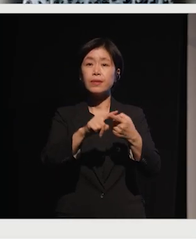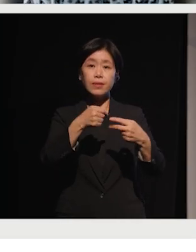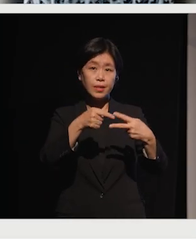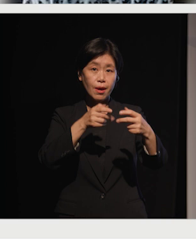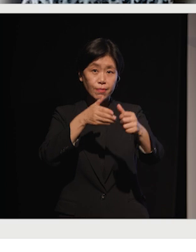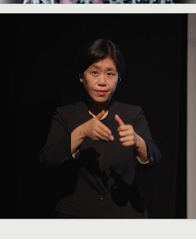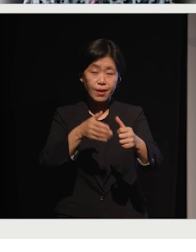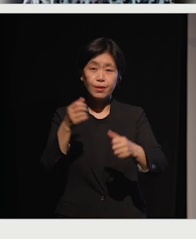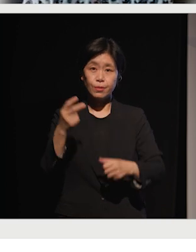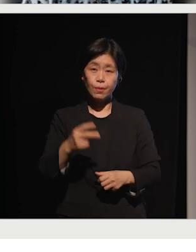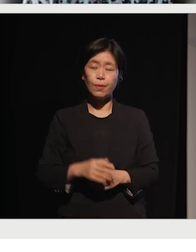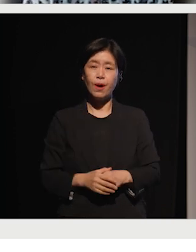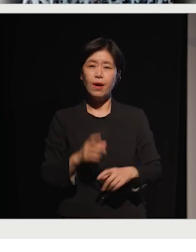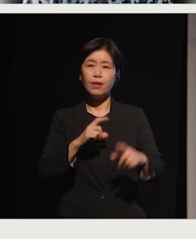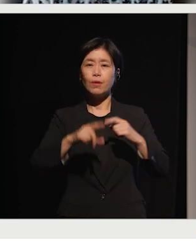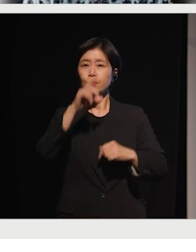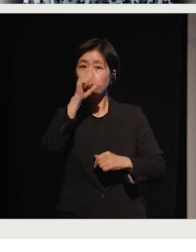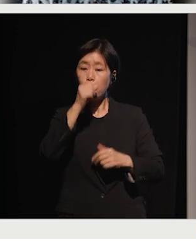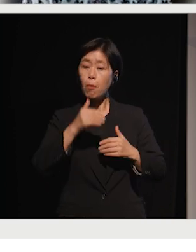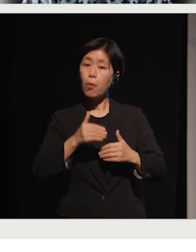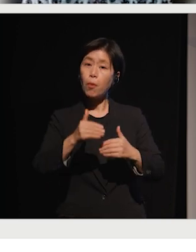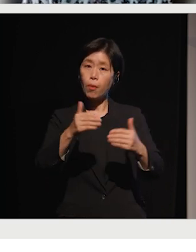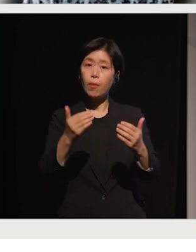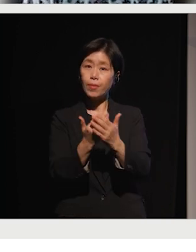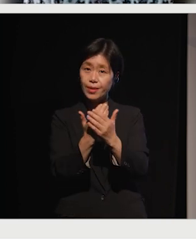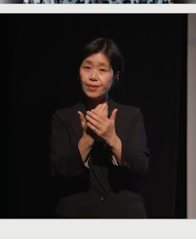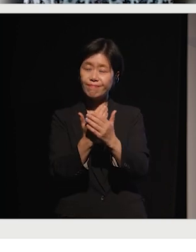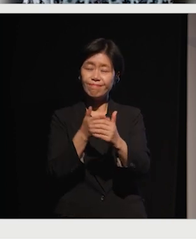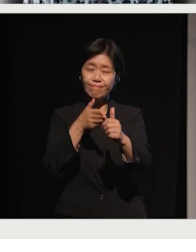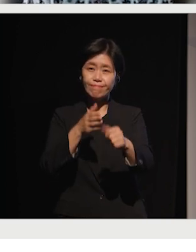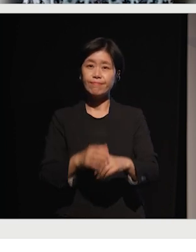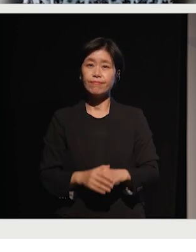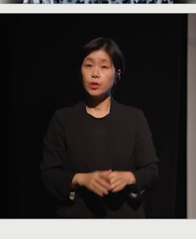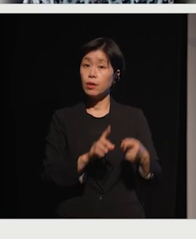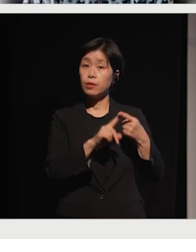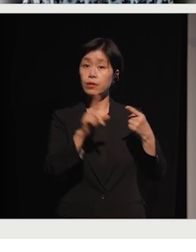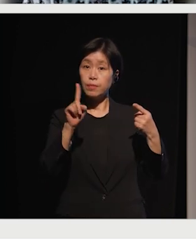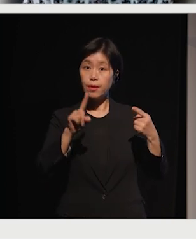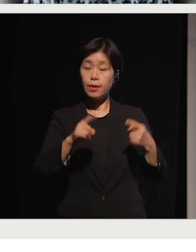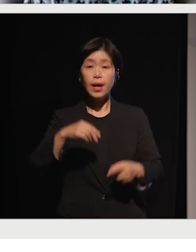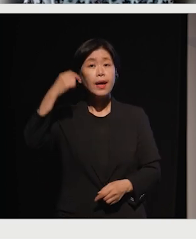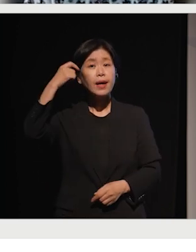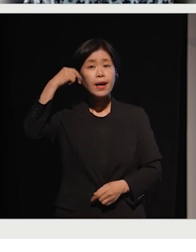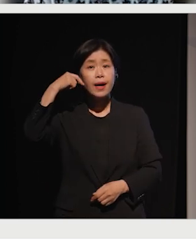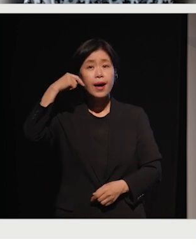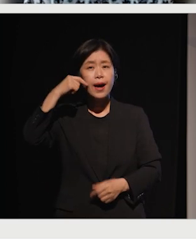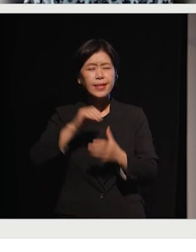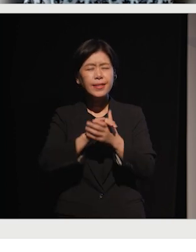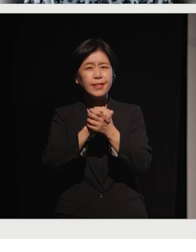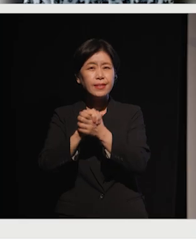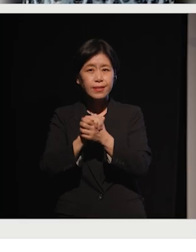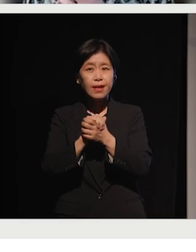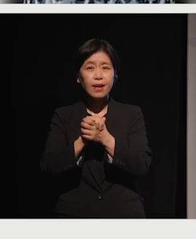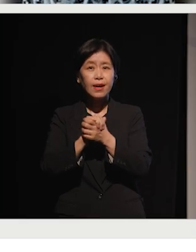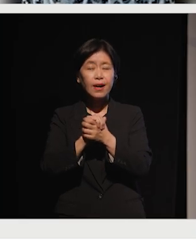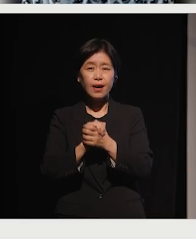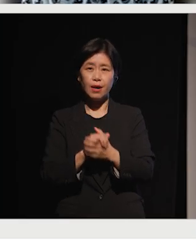at the Museum, which is a, as we call it, sensory-friendly program. That's a very common term in the United